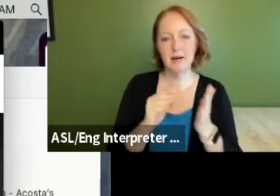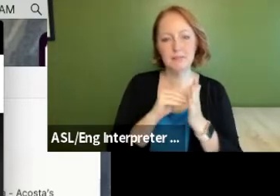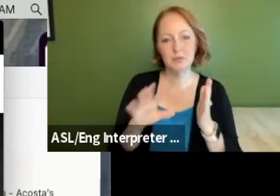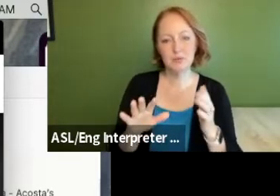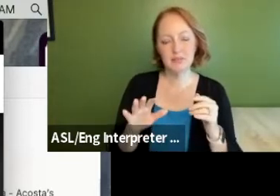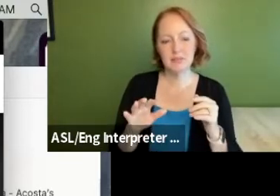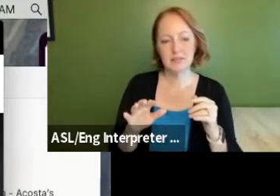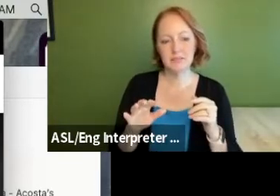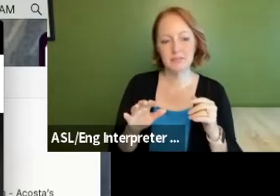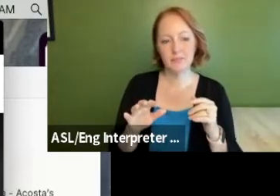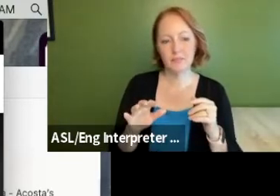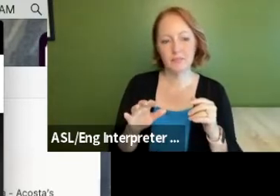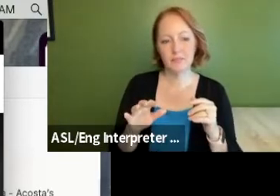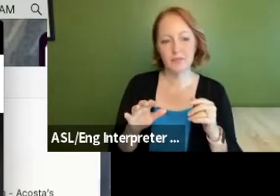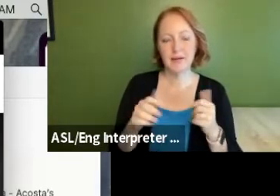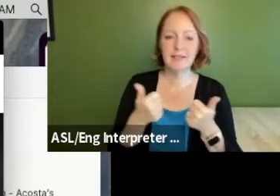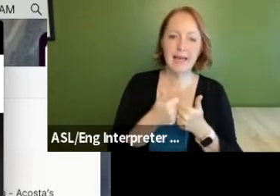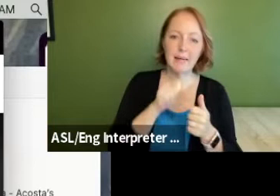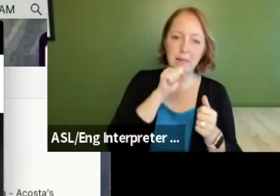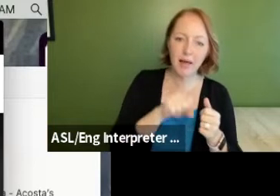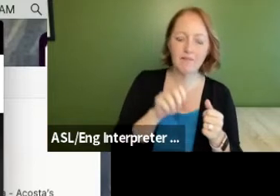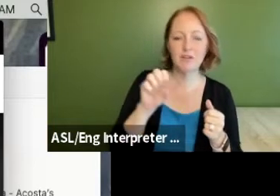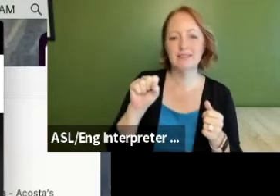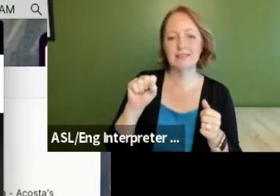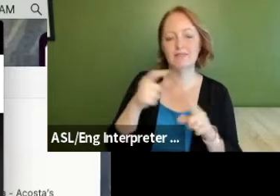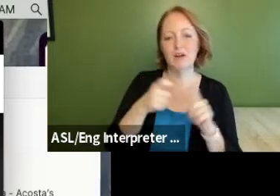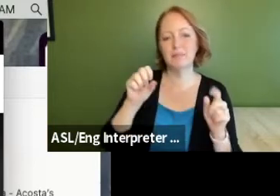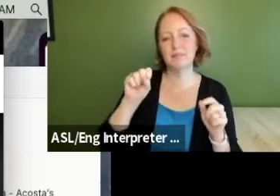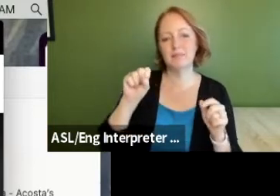know, being proud of being a game lover, Salvadorian,